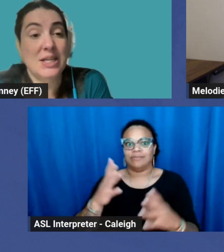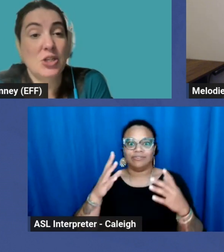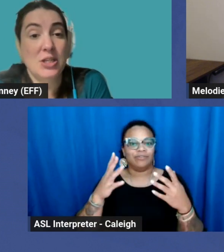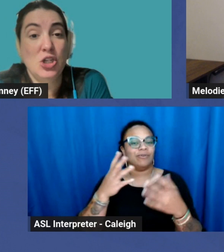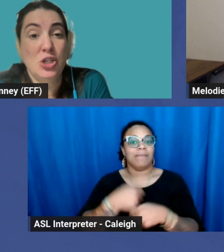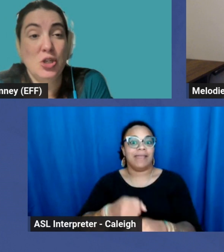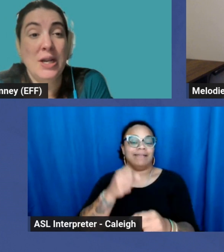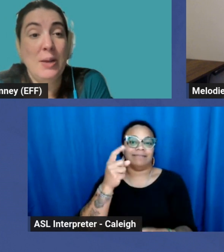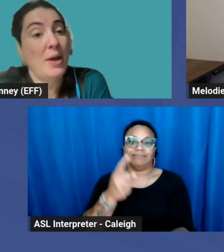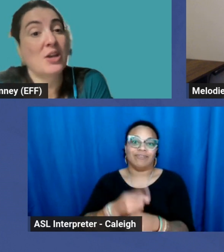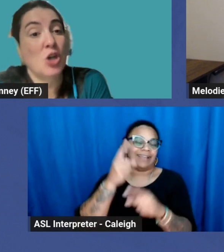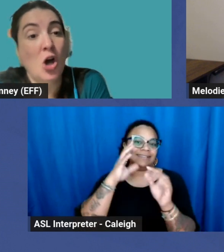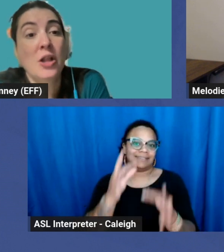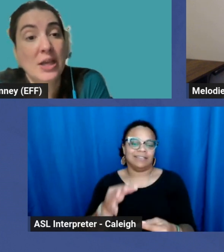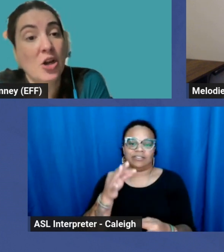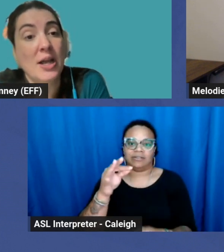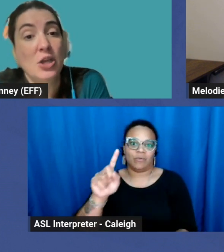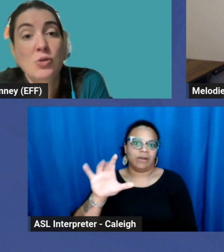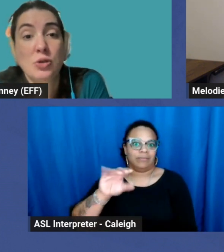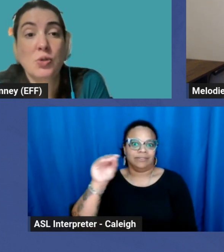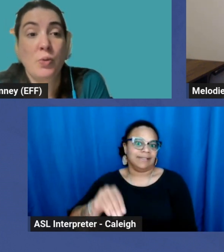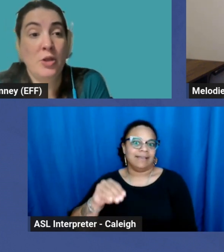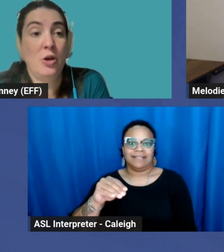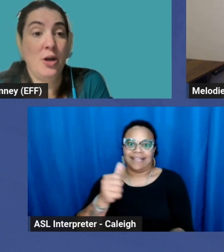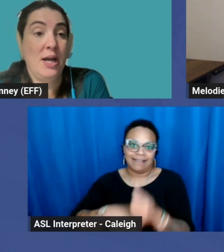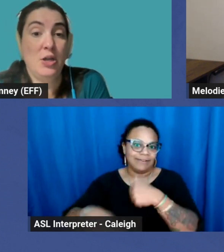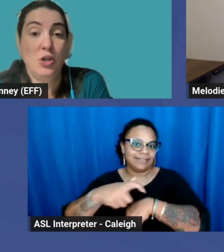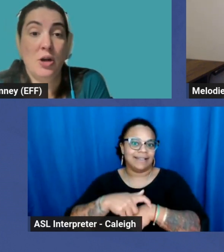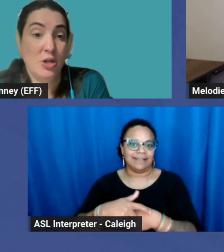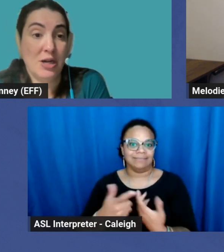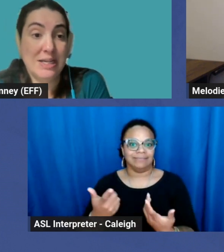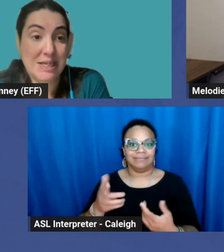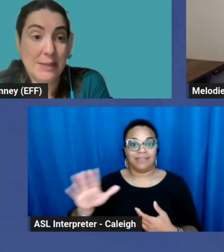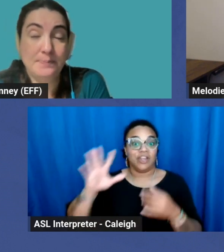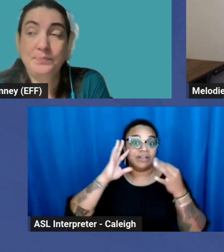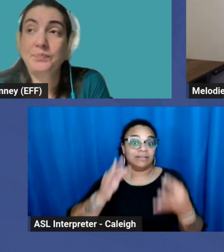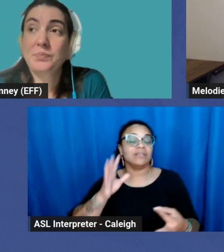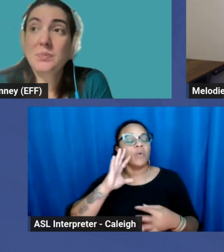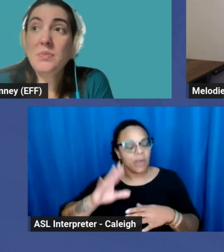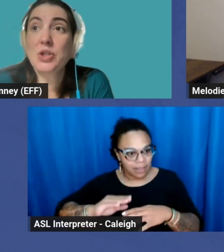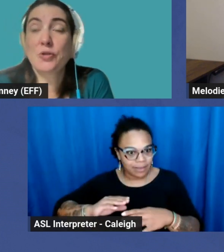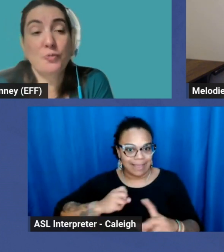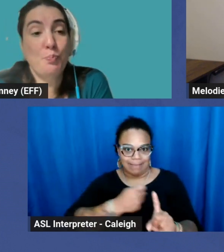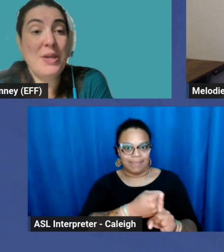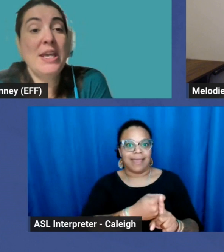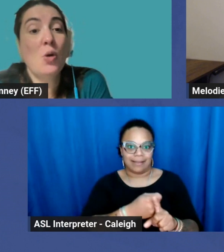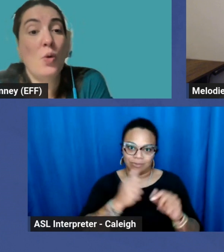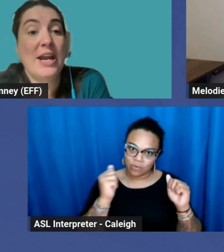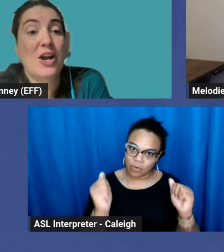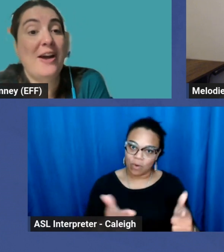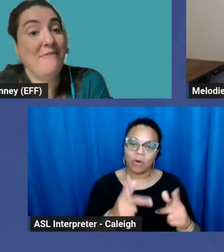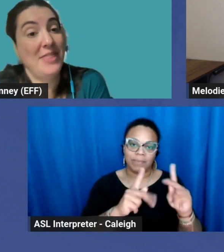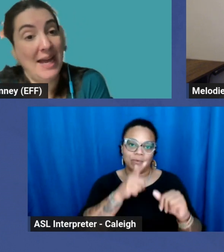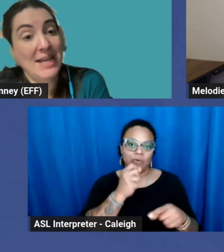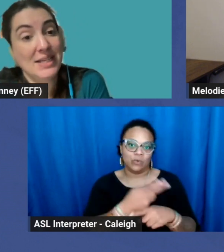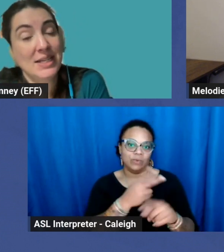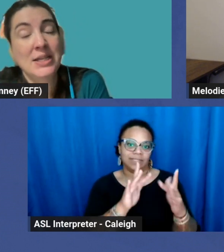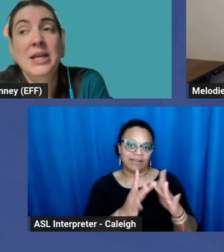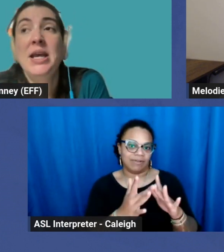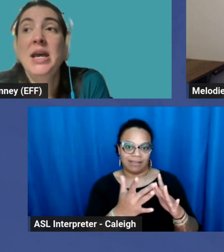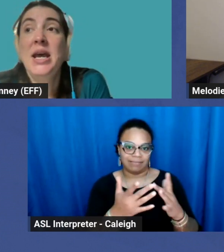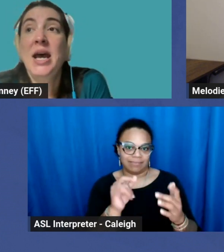means this legislation is going to impact all internet users, whether or not you're under 18. So being aware of